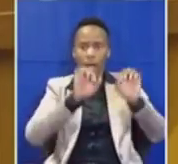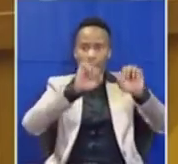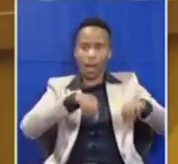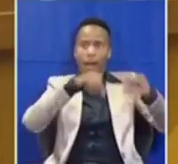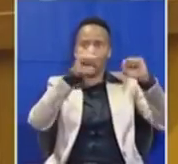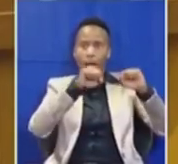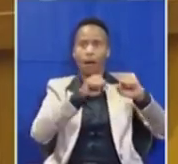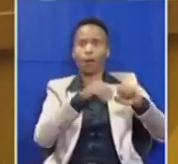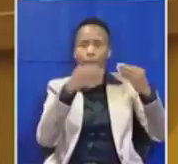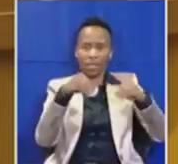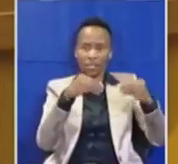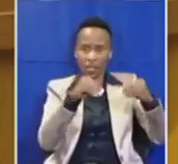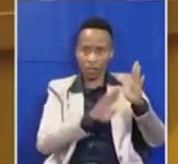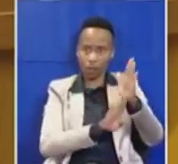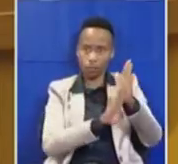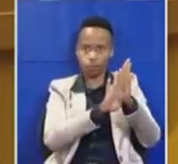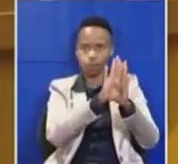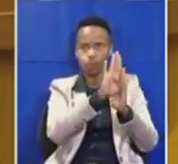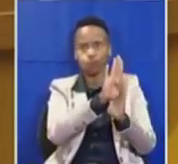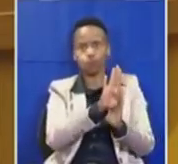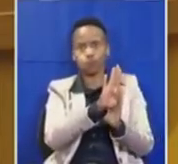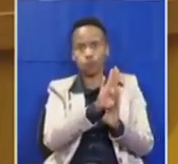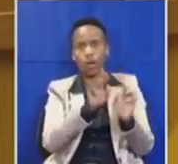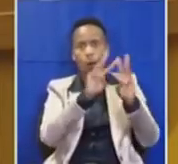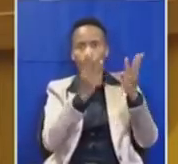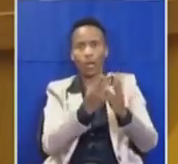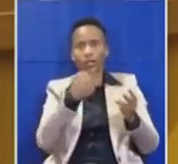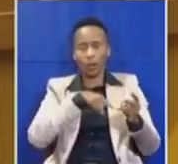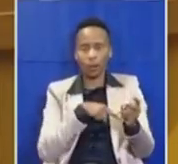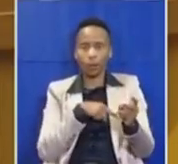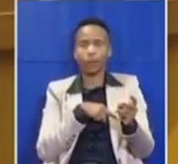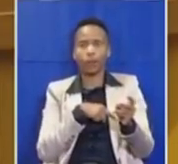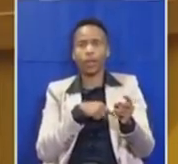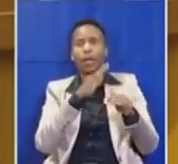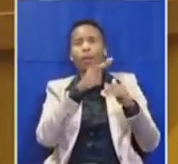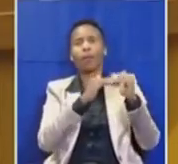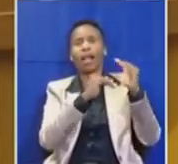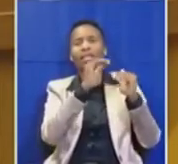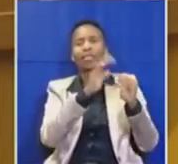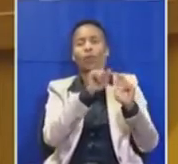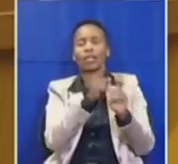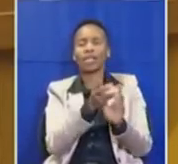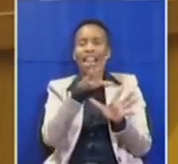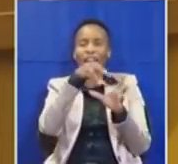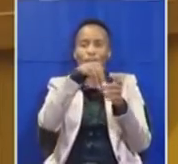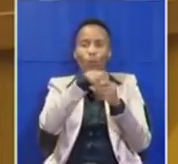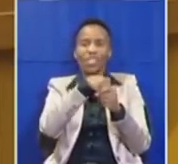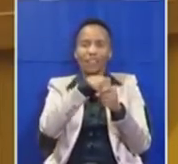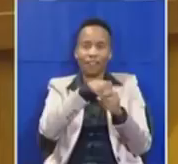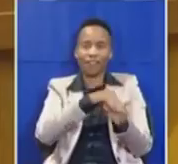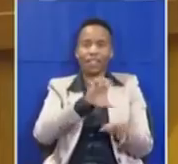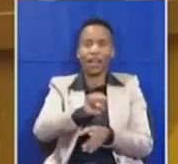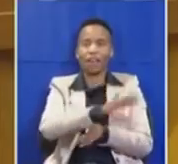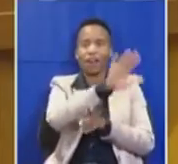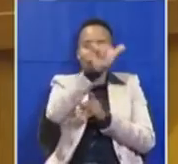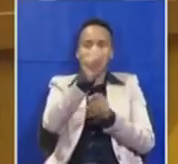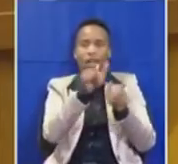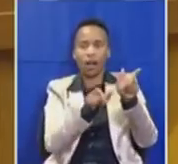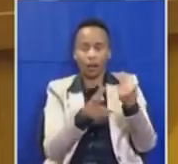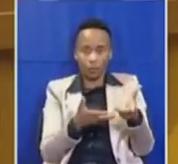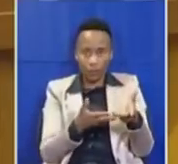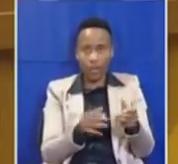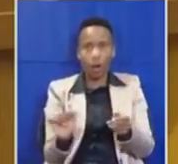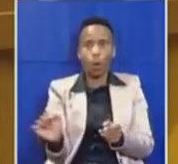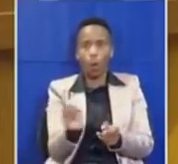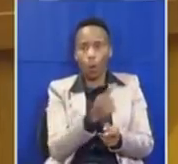enterprise and progress. In our world, it is building an inclusive South Africa where we can build one